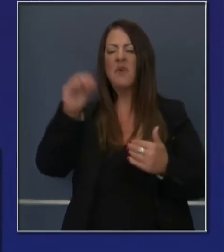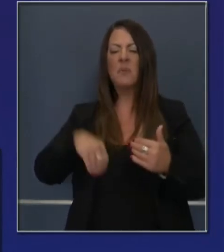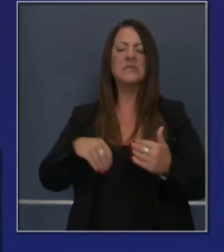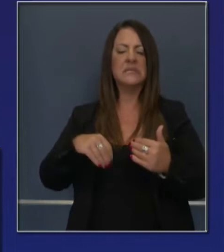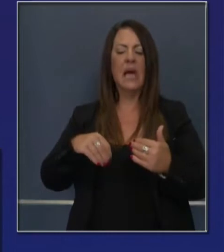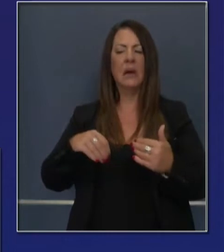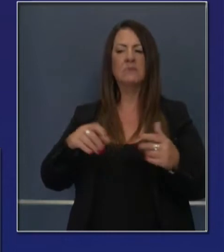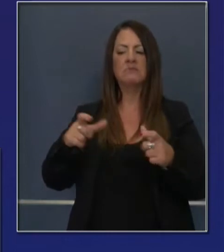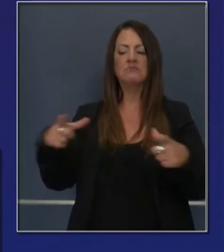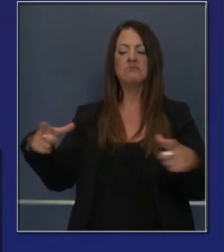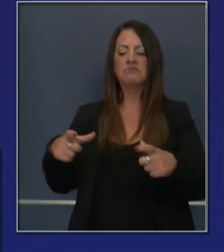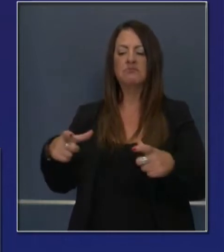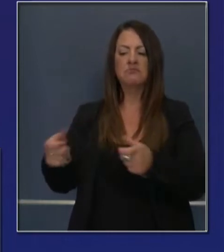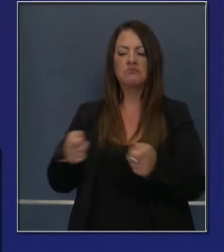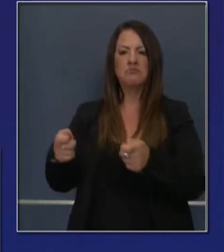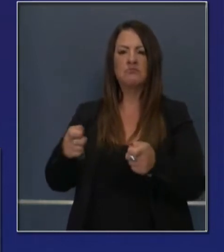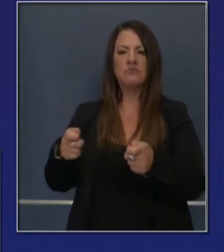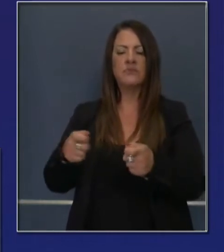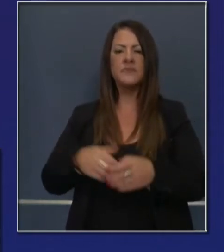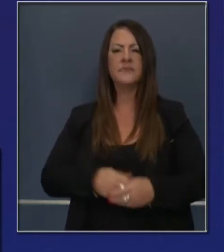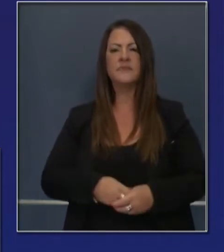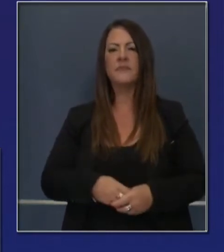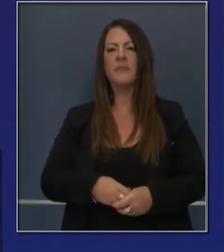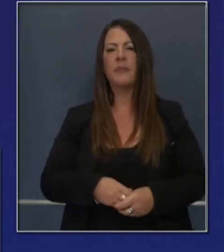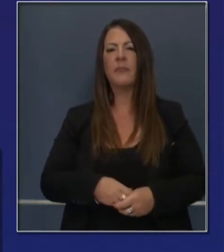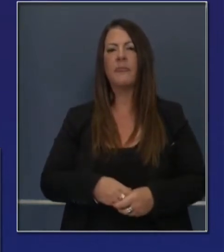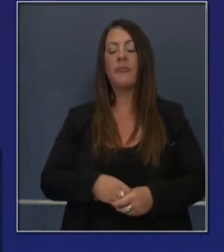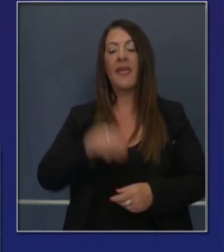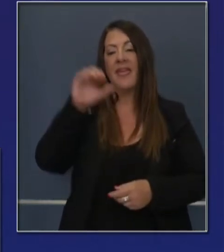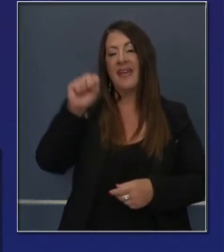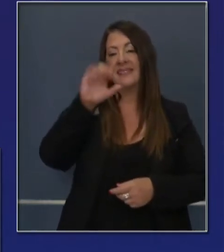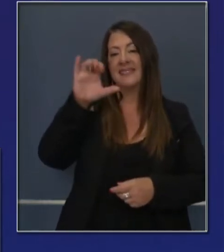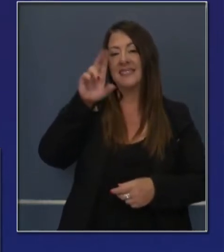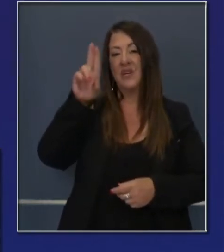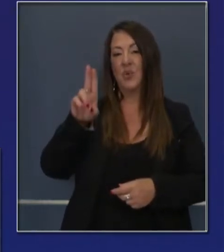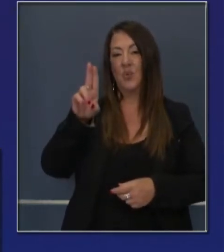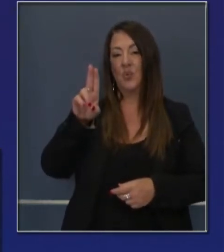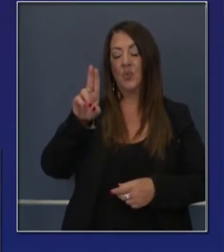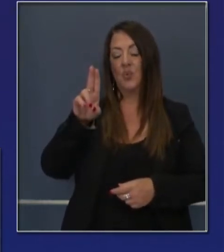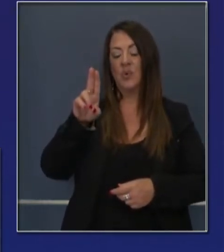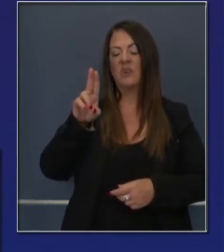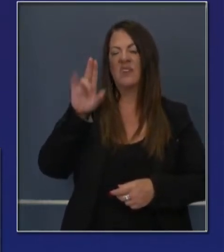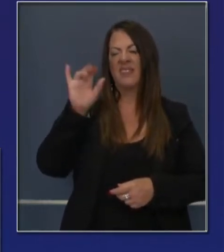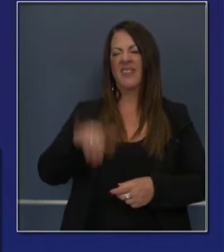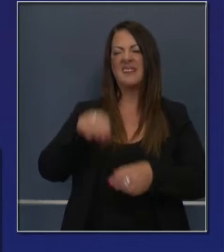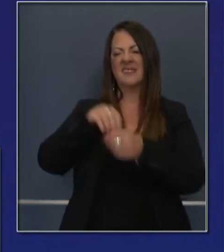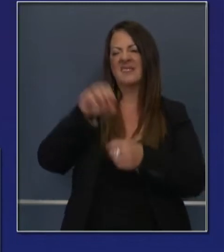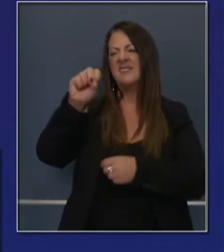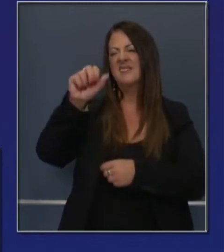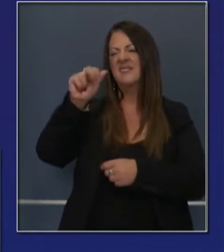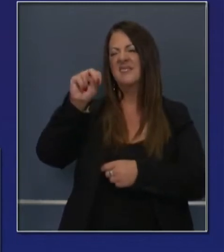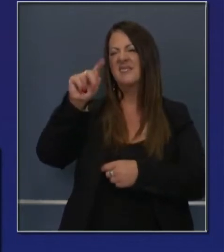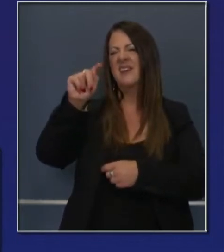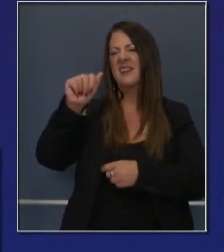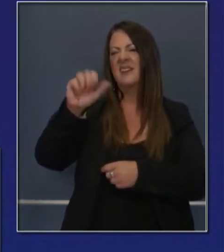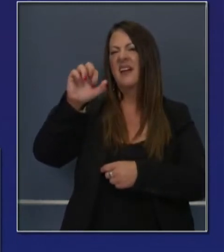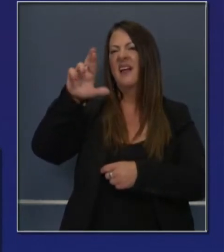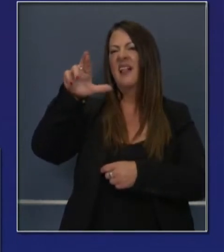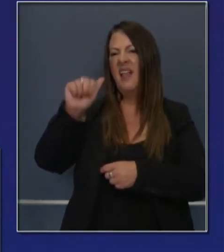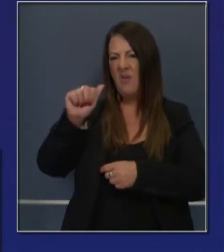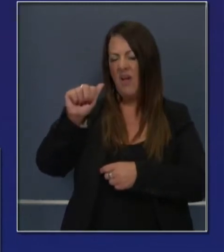at 46%. The SCU fire, and this is the Santa Clara region, 35% containment. When